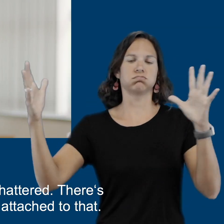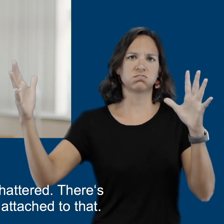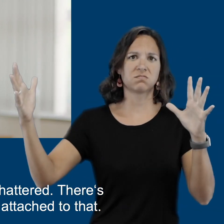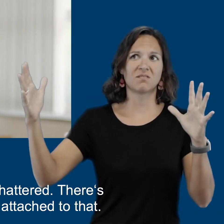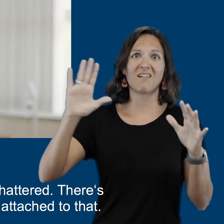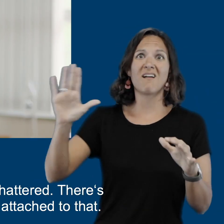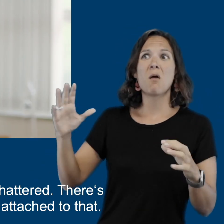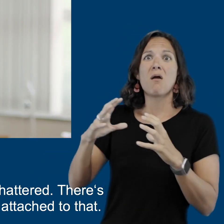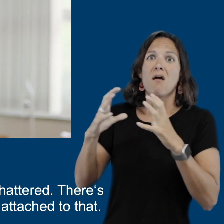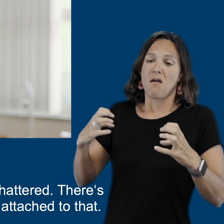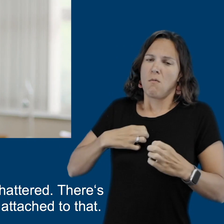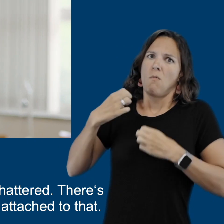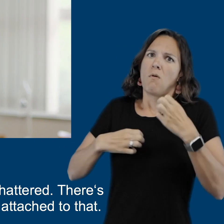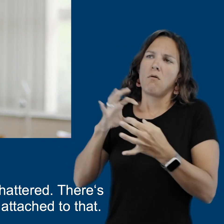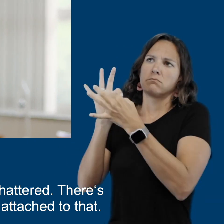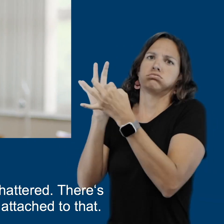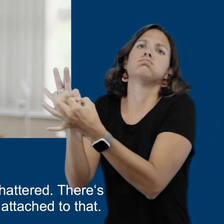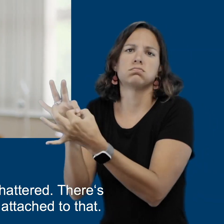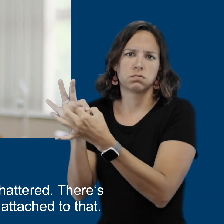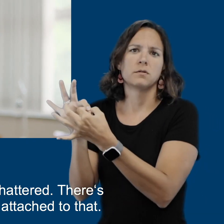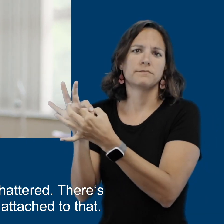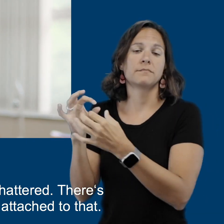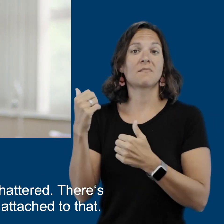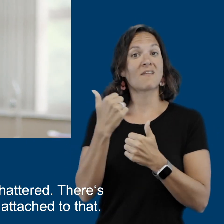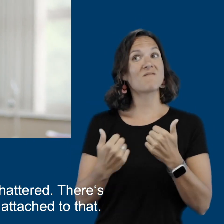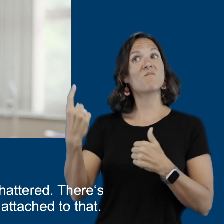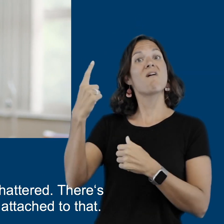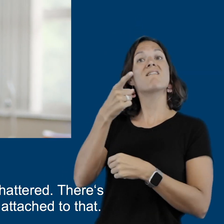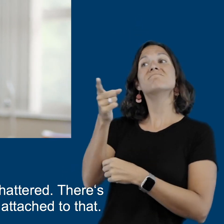world has been shattered. There's a lot of